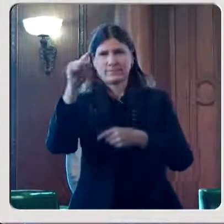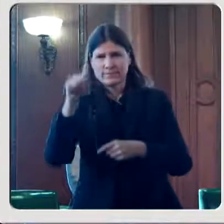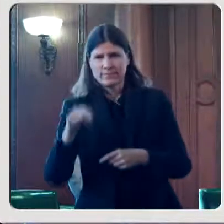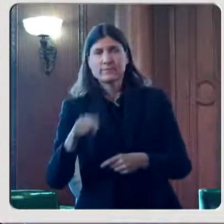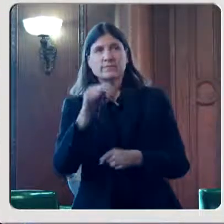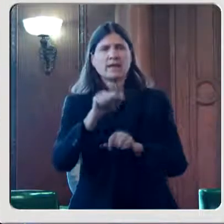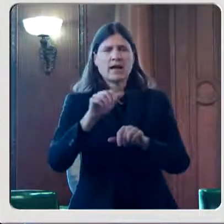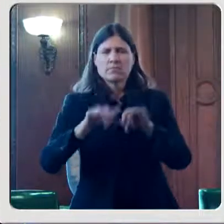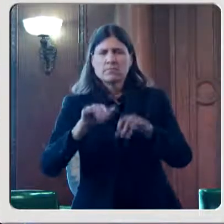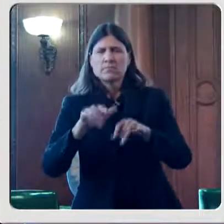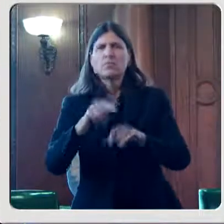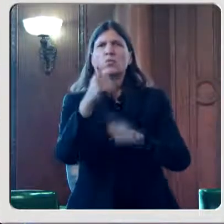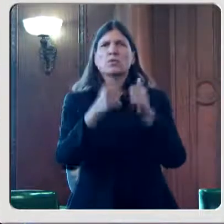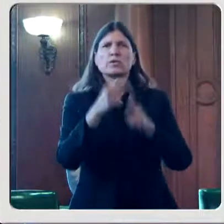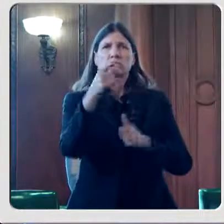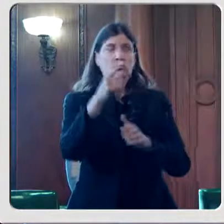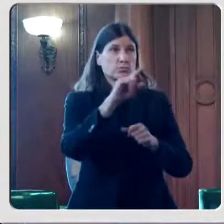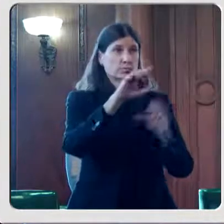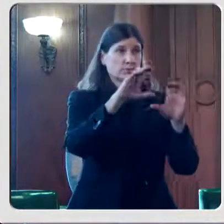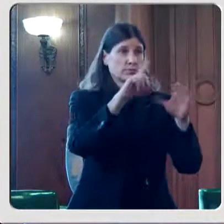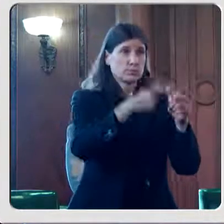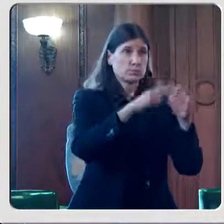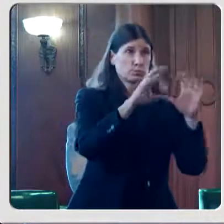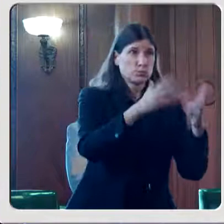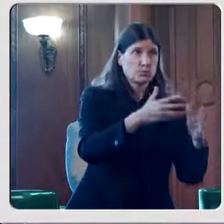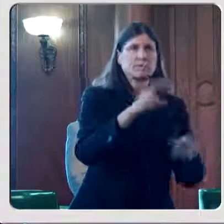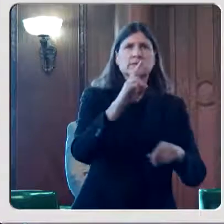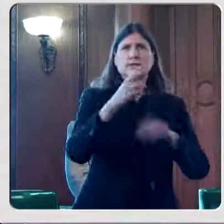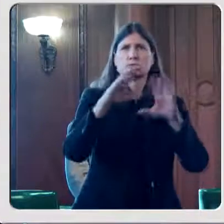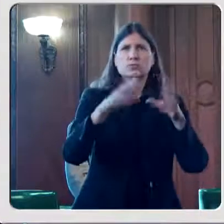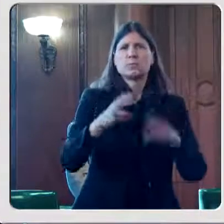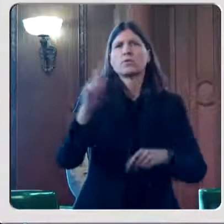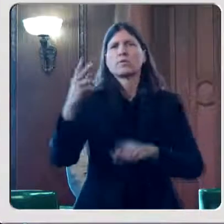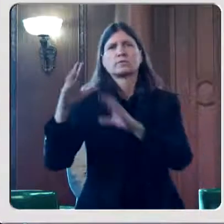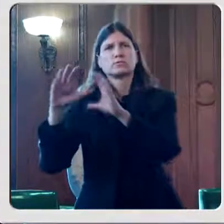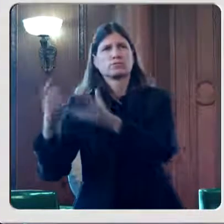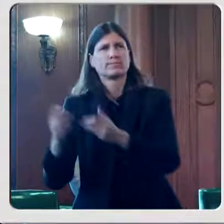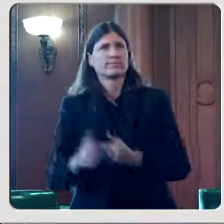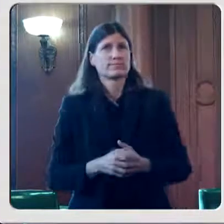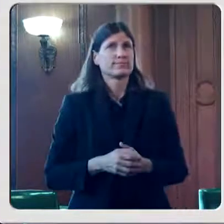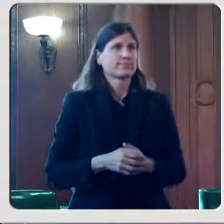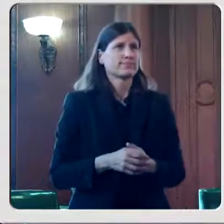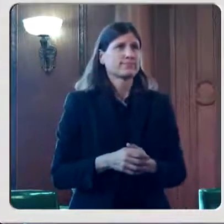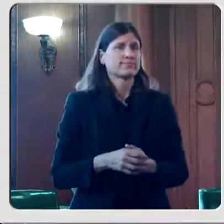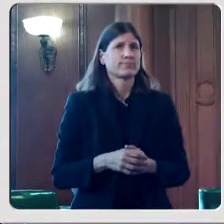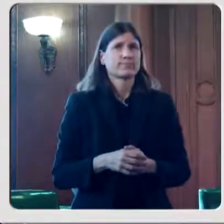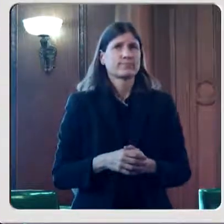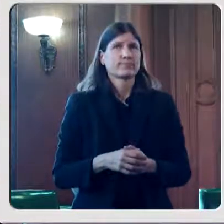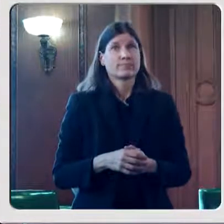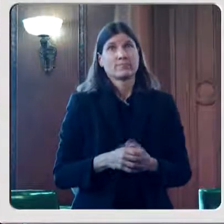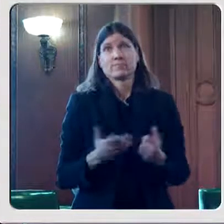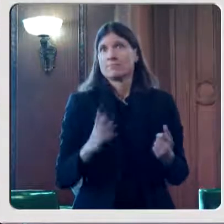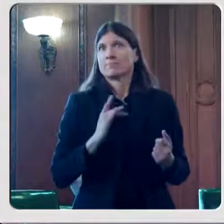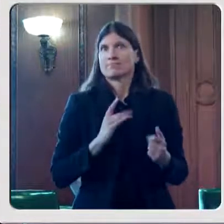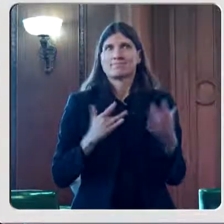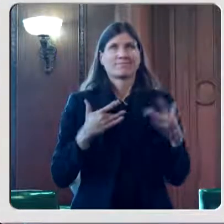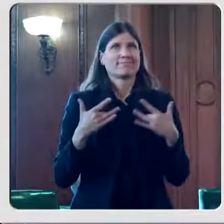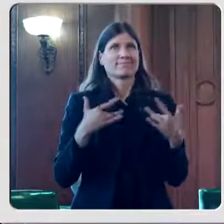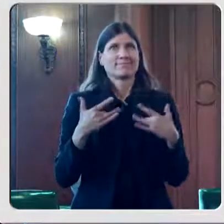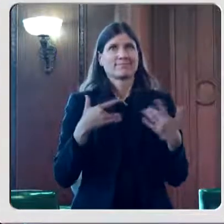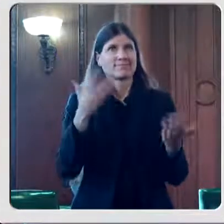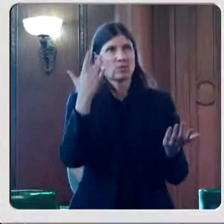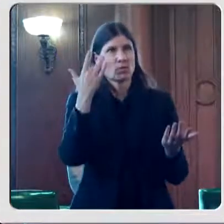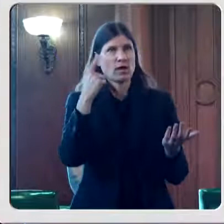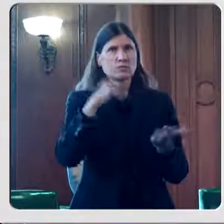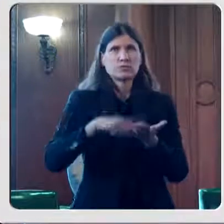future. So at this point, it's clear the evidence is starting to accumulate. This is a very exciting time. There is